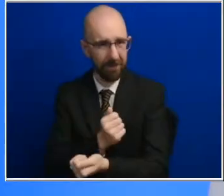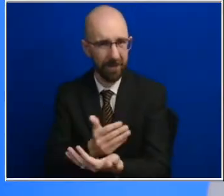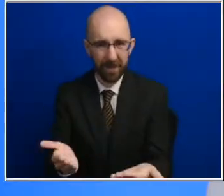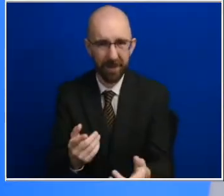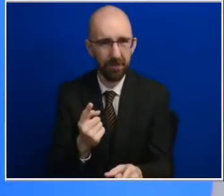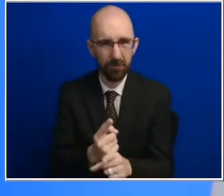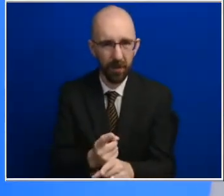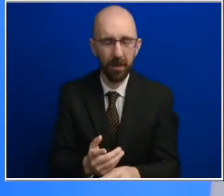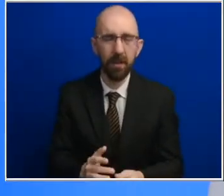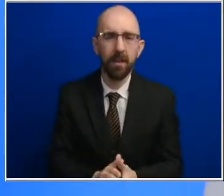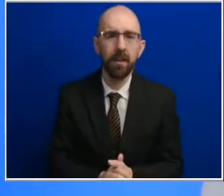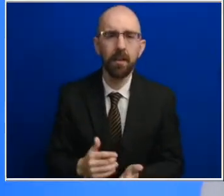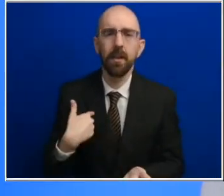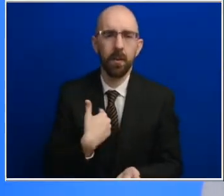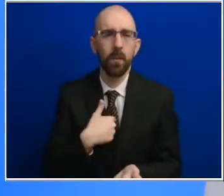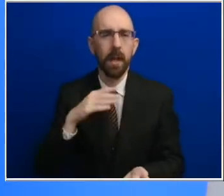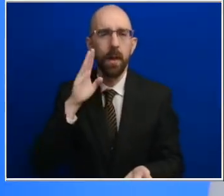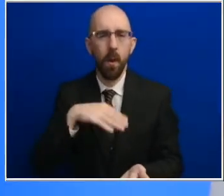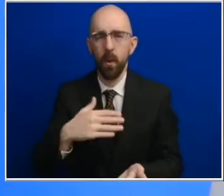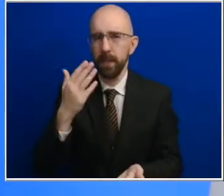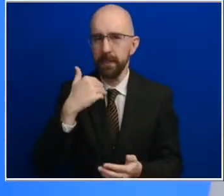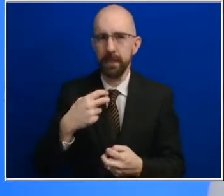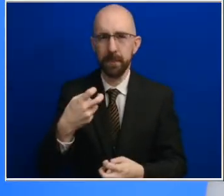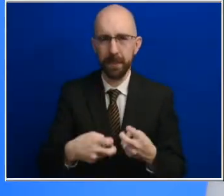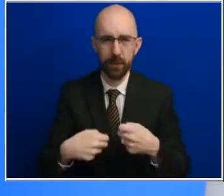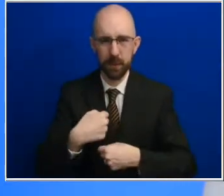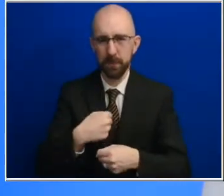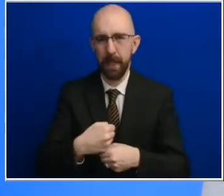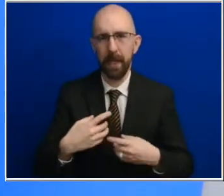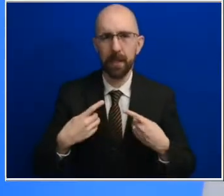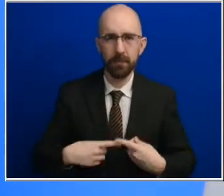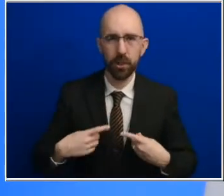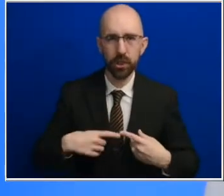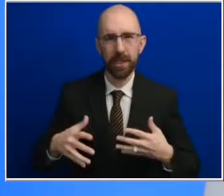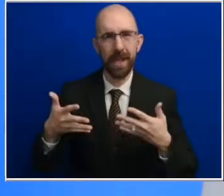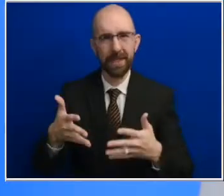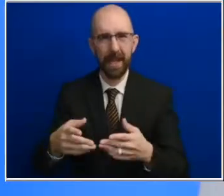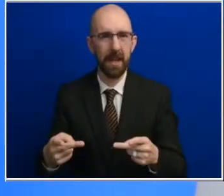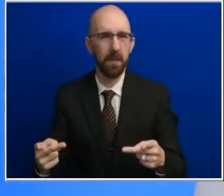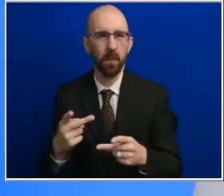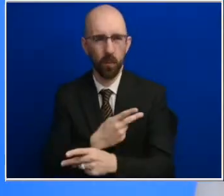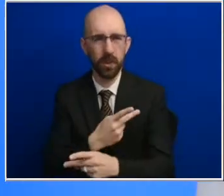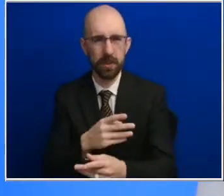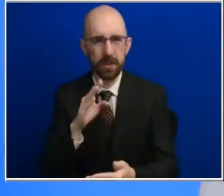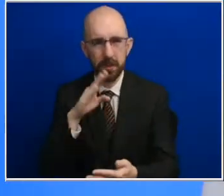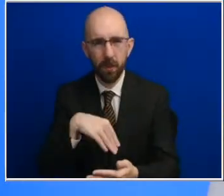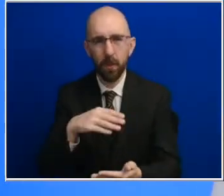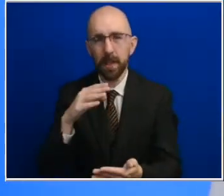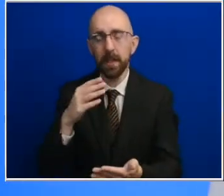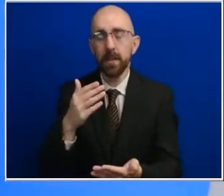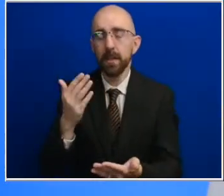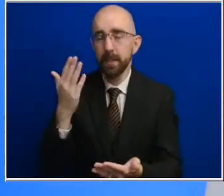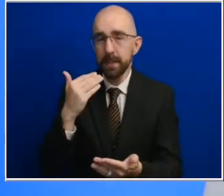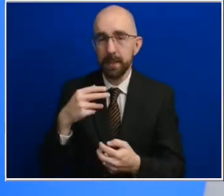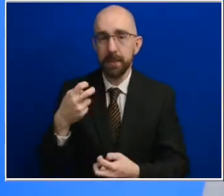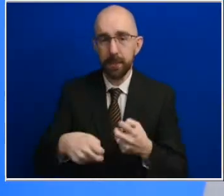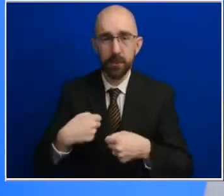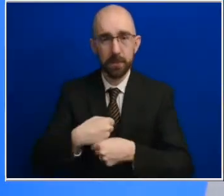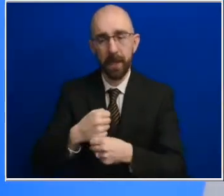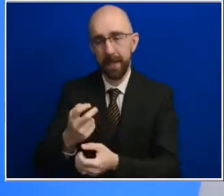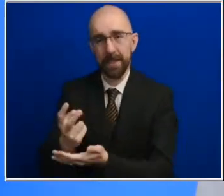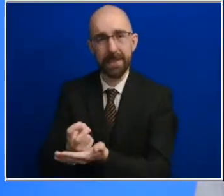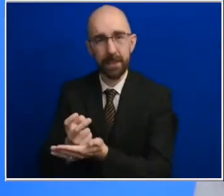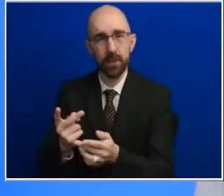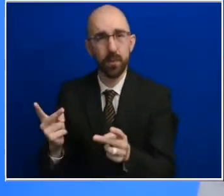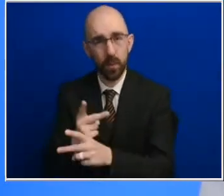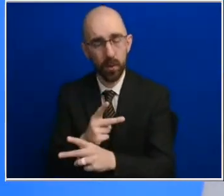But we know that sleep issues can make depression and anxiety worse. We know that sleep issues can make seizures worse. And you add in dread of